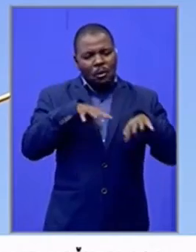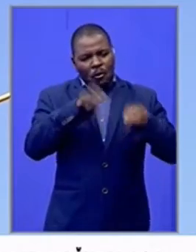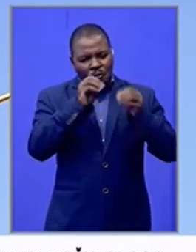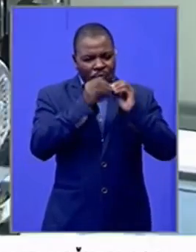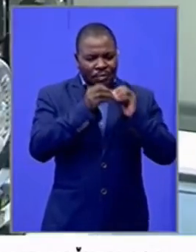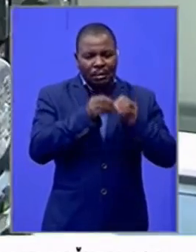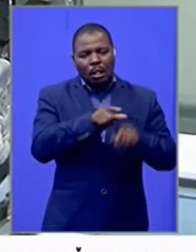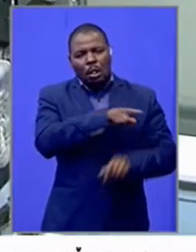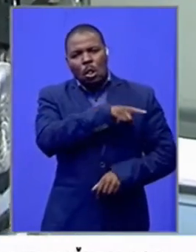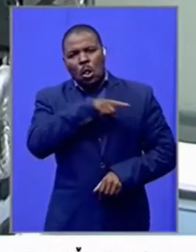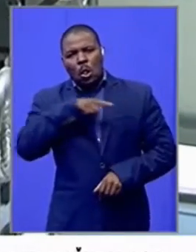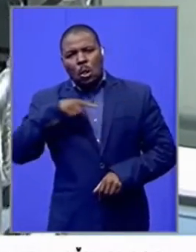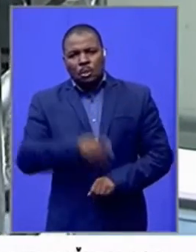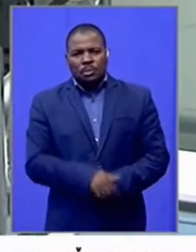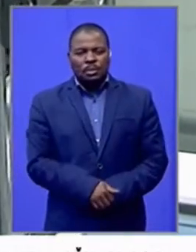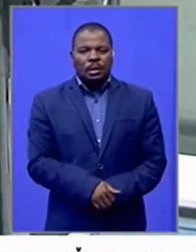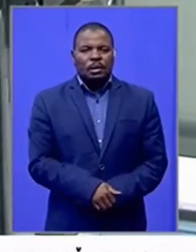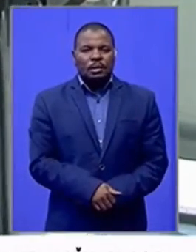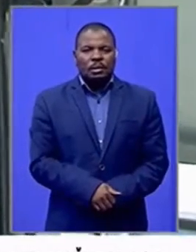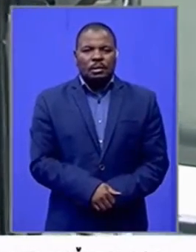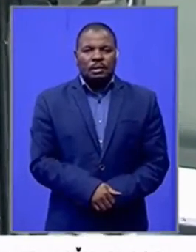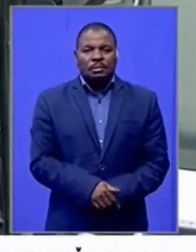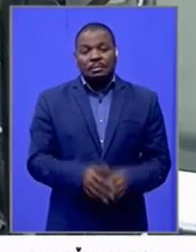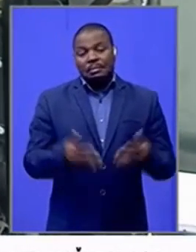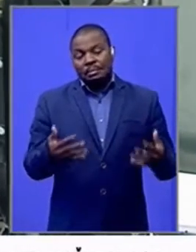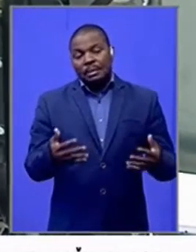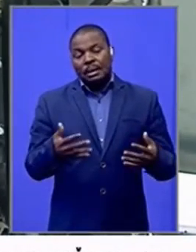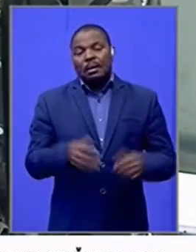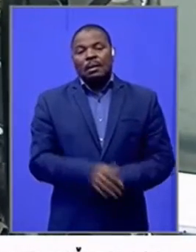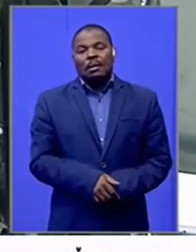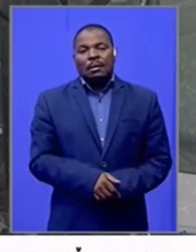e lokišwe. The extended